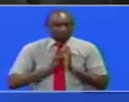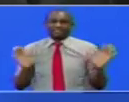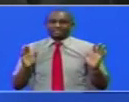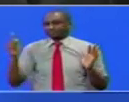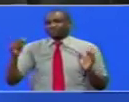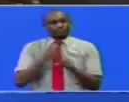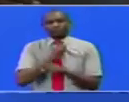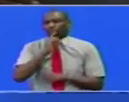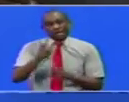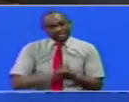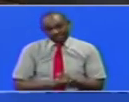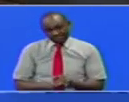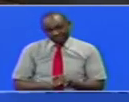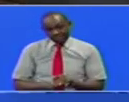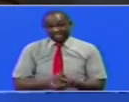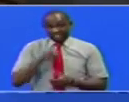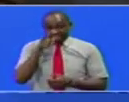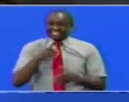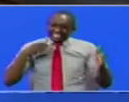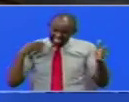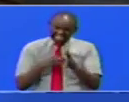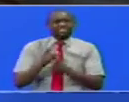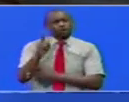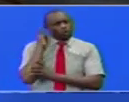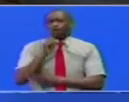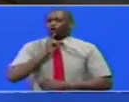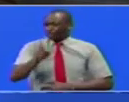Uhuru Muigai Kenyatta. This illegal order,